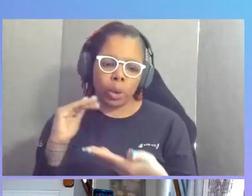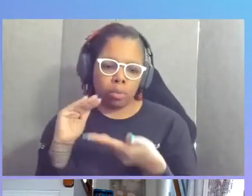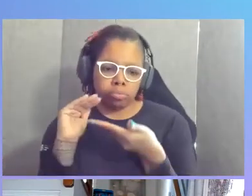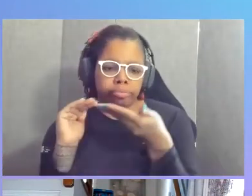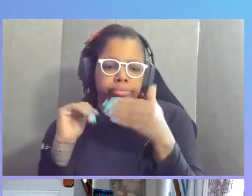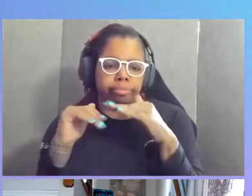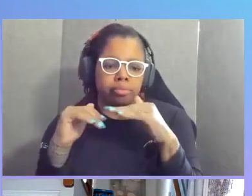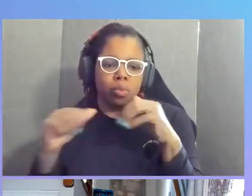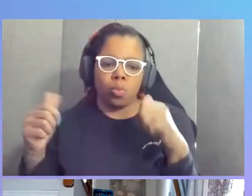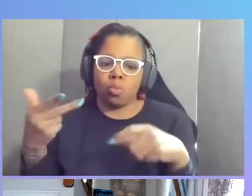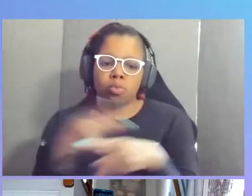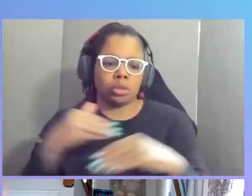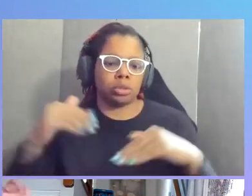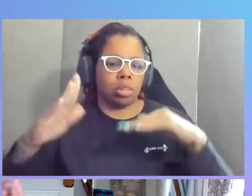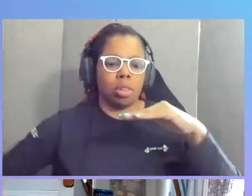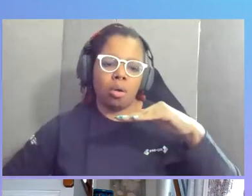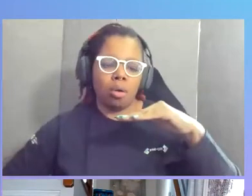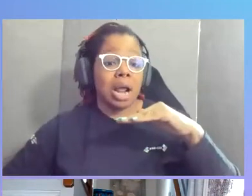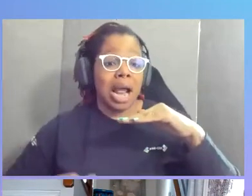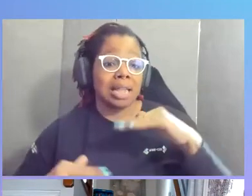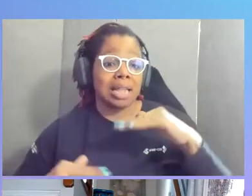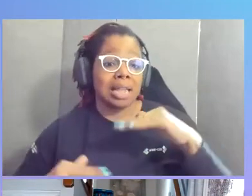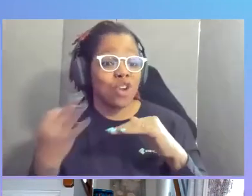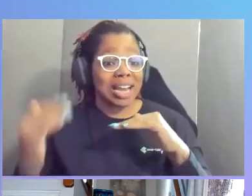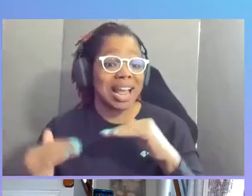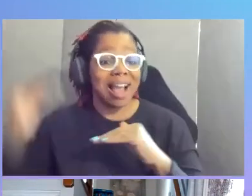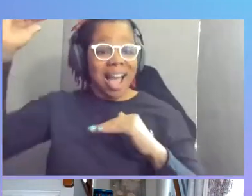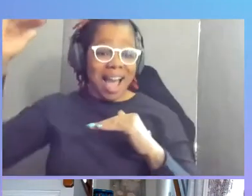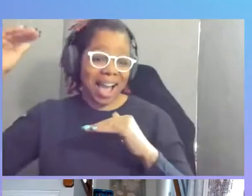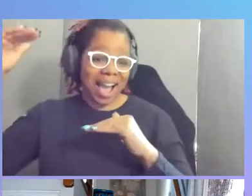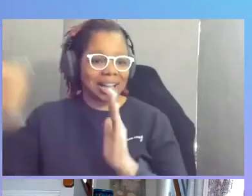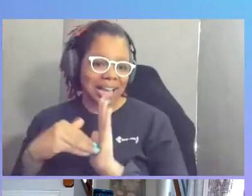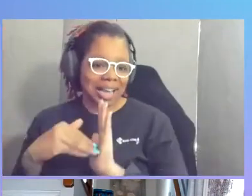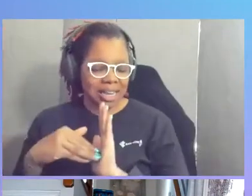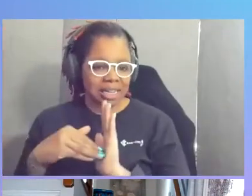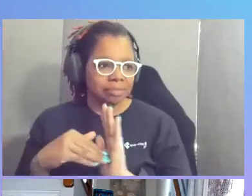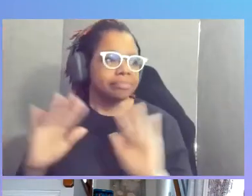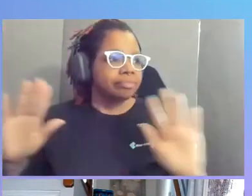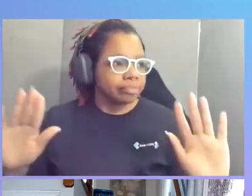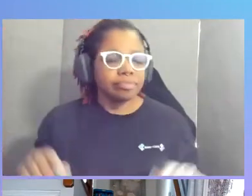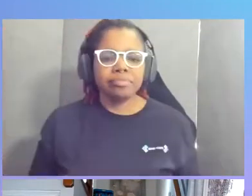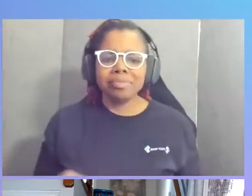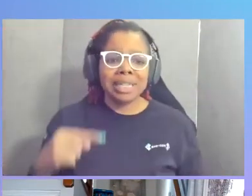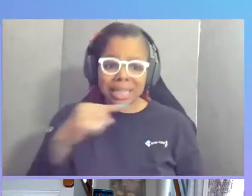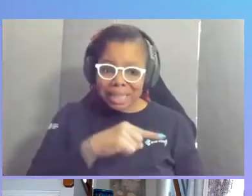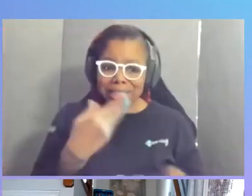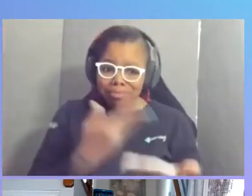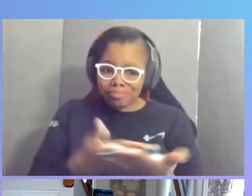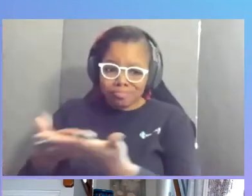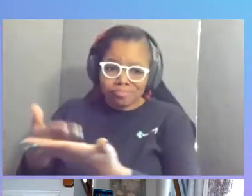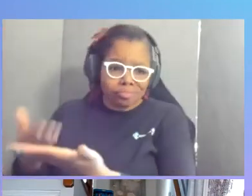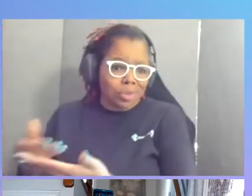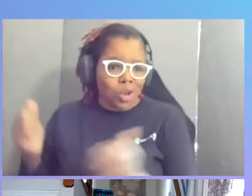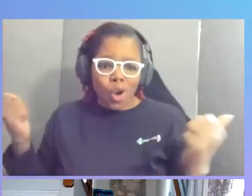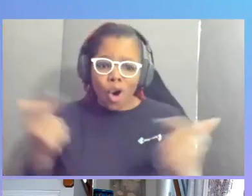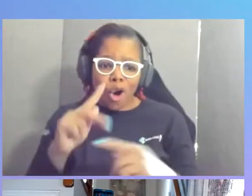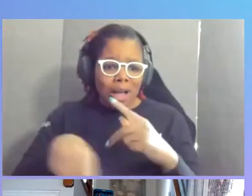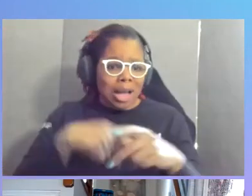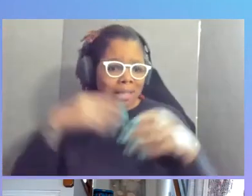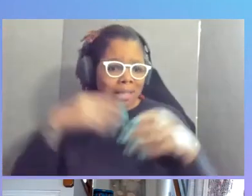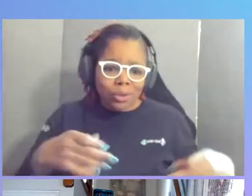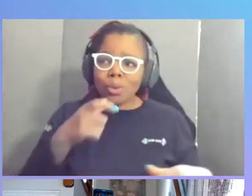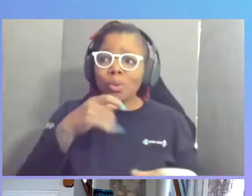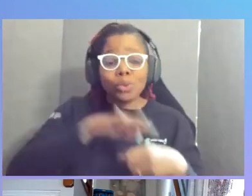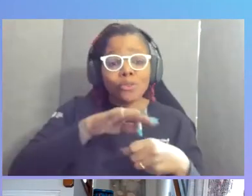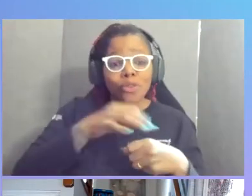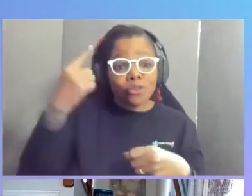terms of being able to tolerate risk. Then it pops back up again on Friday. So again, and by the way, this has been shown across all kinds of decisions, like who to